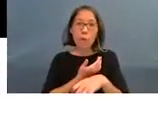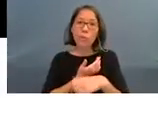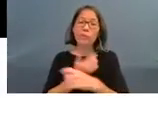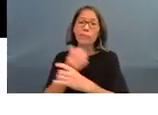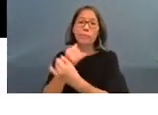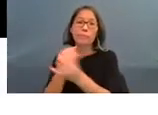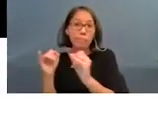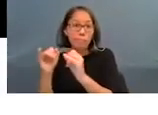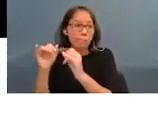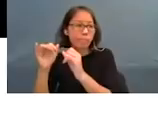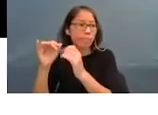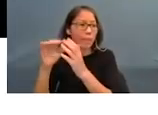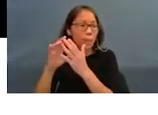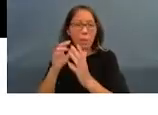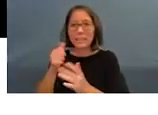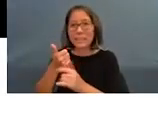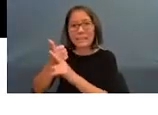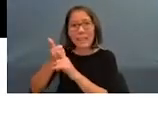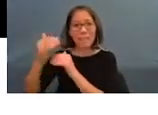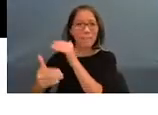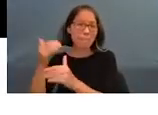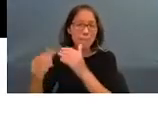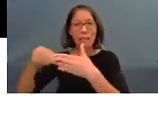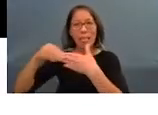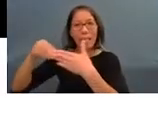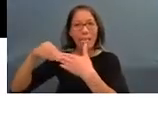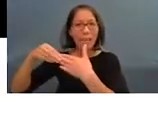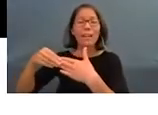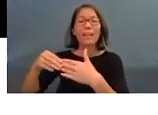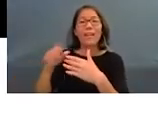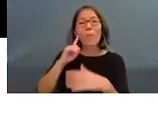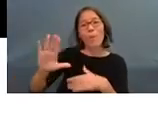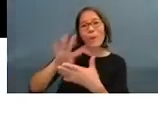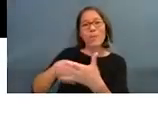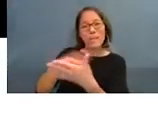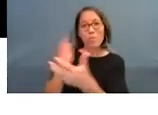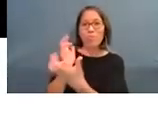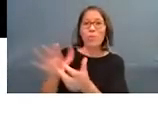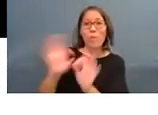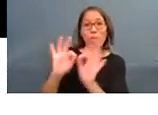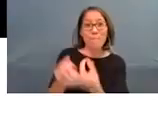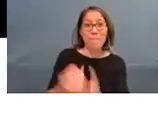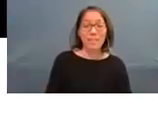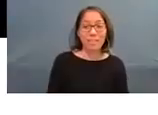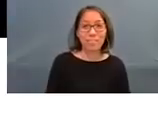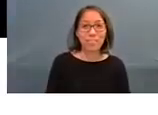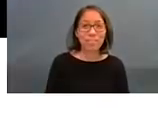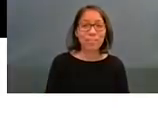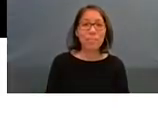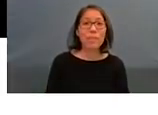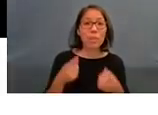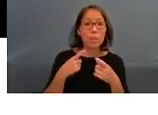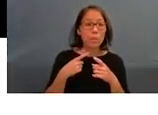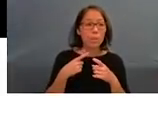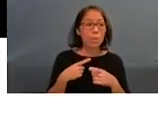is more flexible and can be adapted to what the schedule that's best for you and your family. During the asynchronous